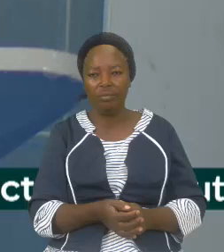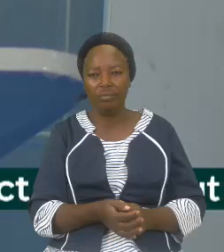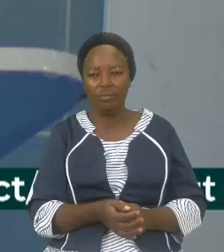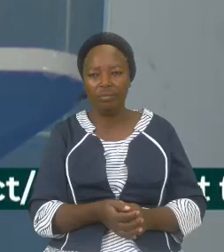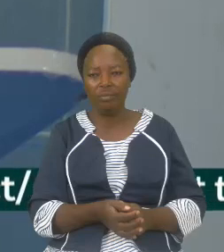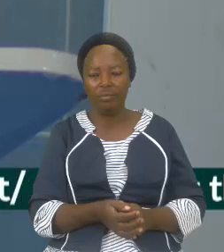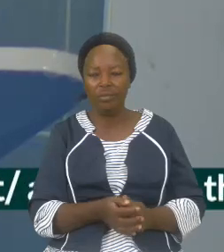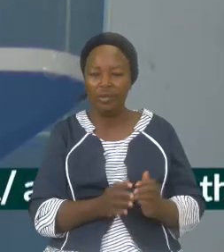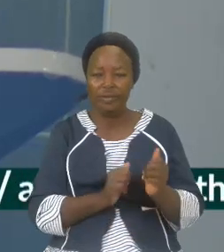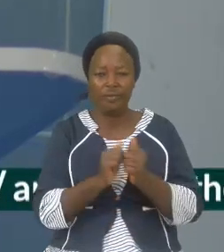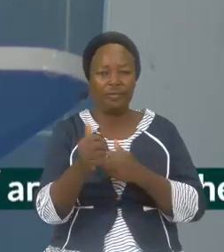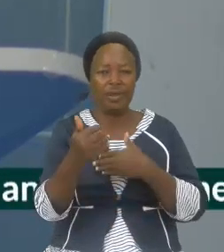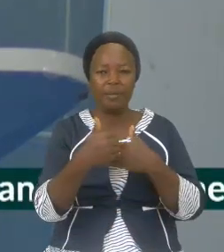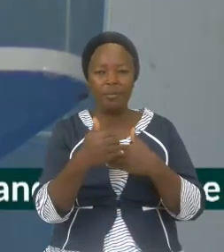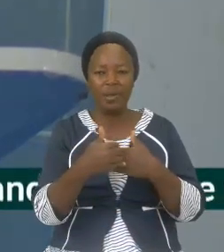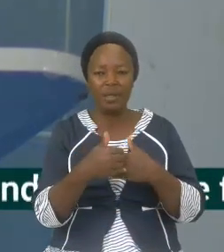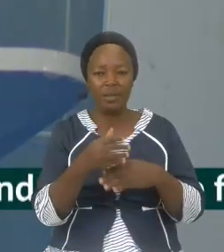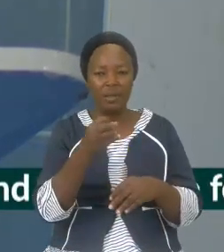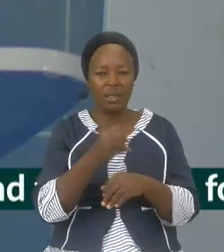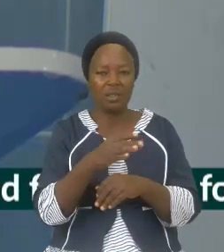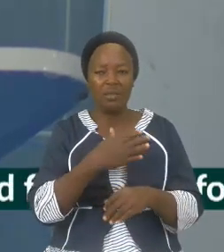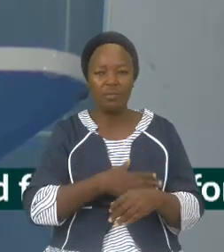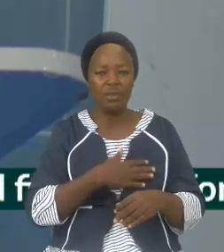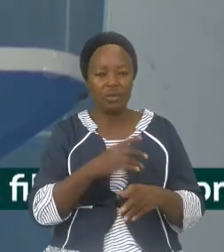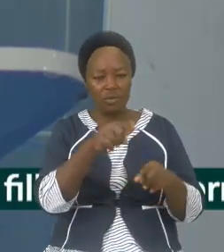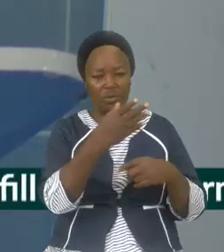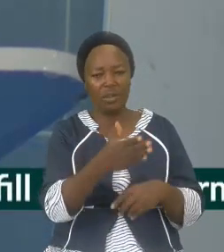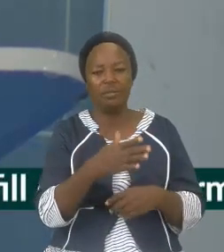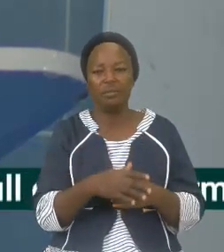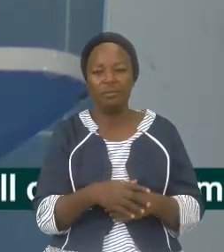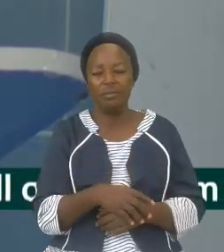far back, counselors, please let's reach onto them.